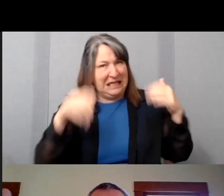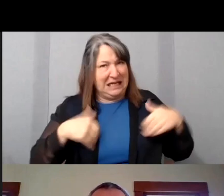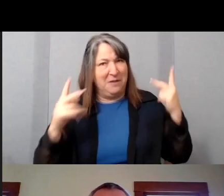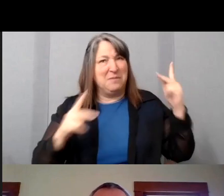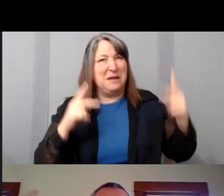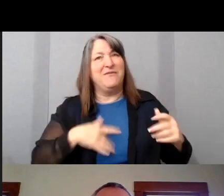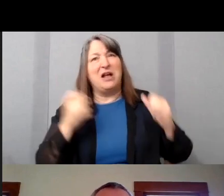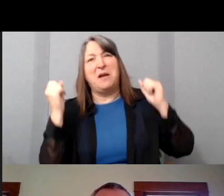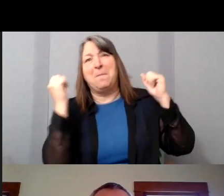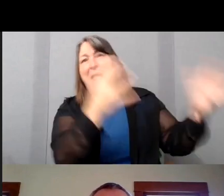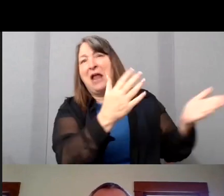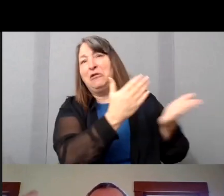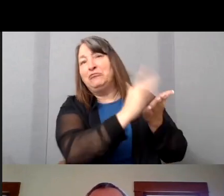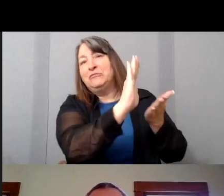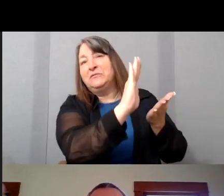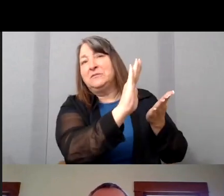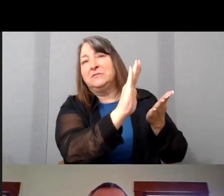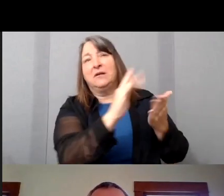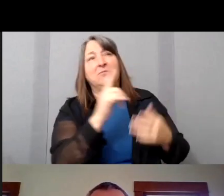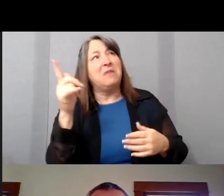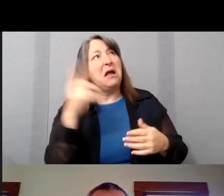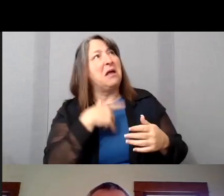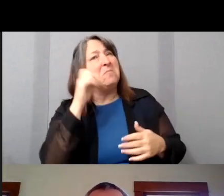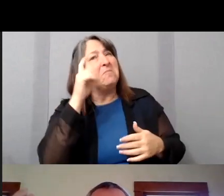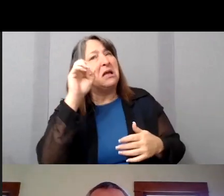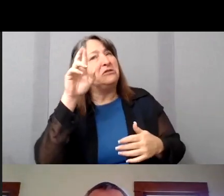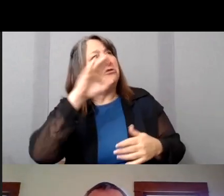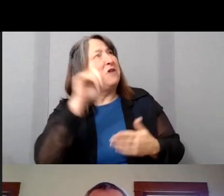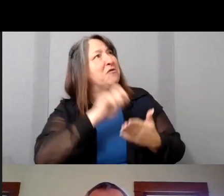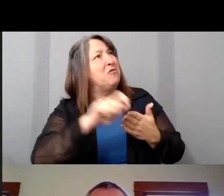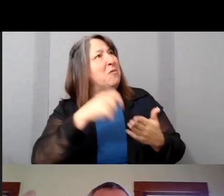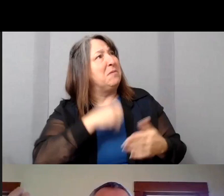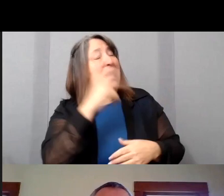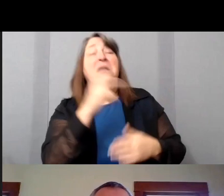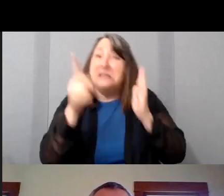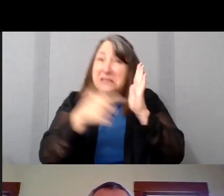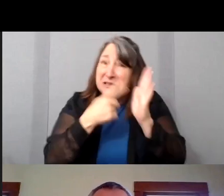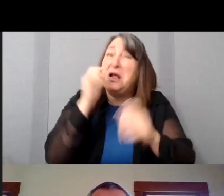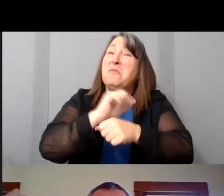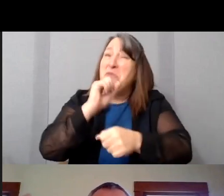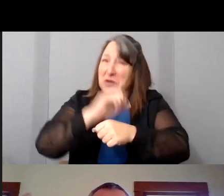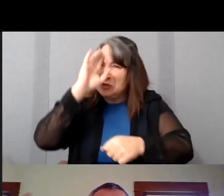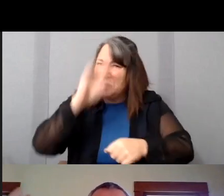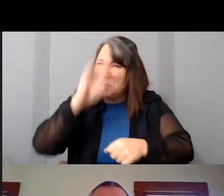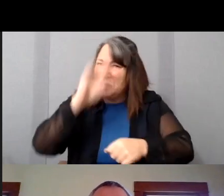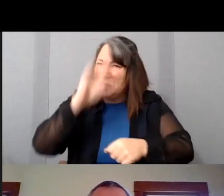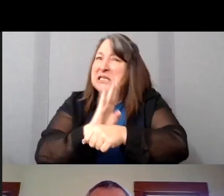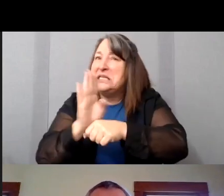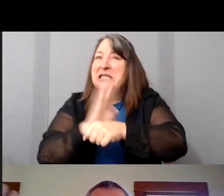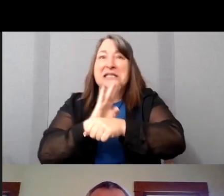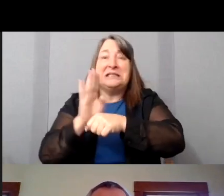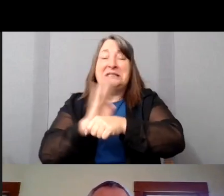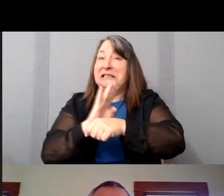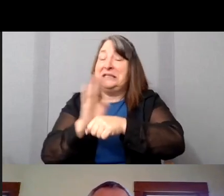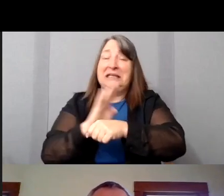abandoned when their mentor didn't write them back. And look, sometimes you're at work and can't respond to them, or sometimes they text you at 1 in the morning